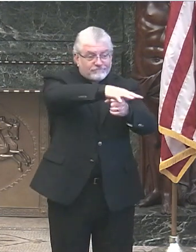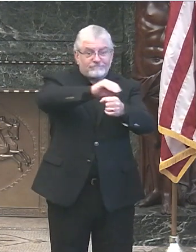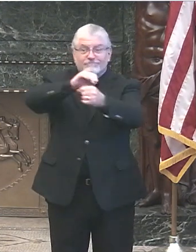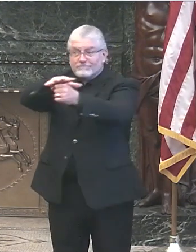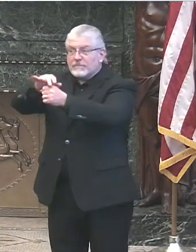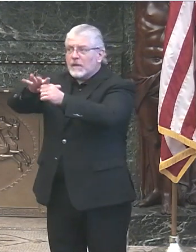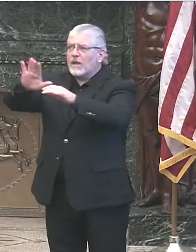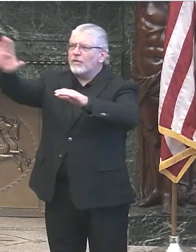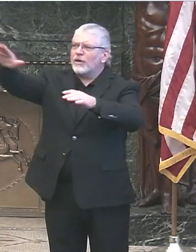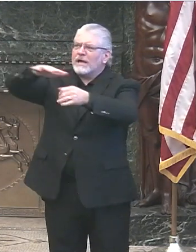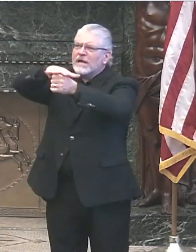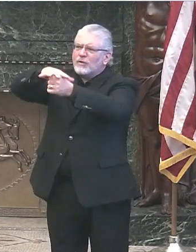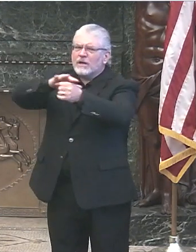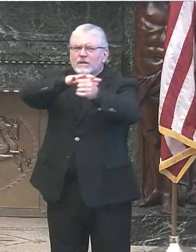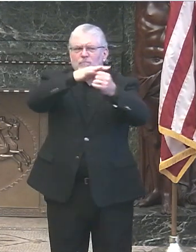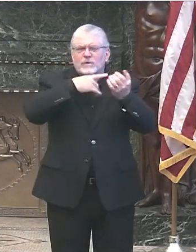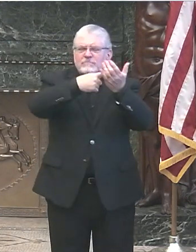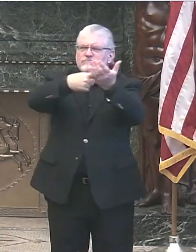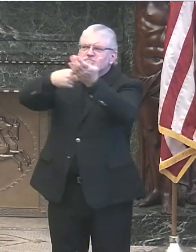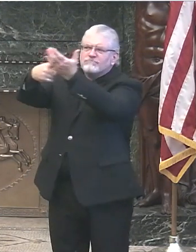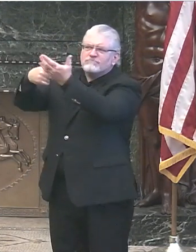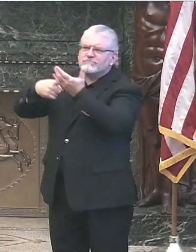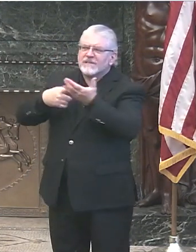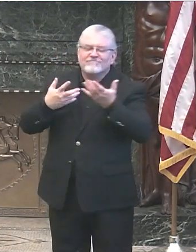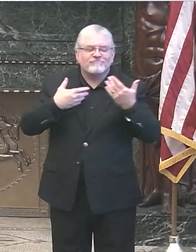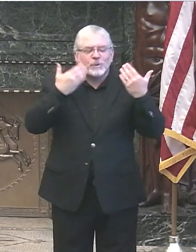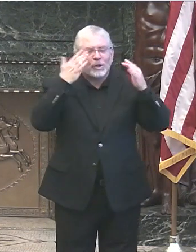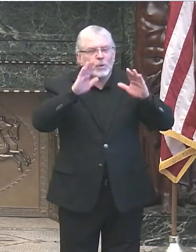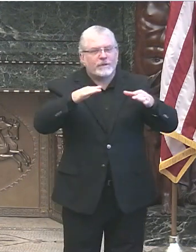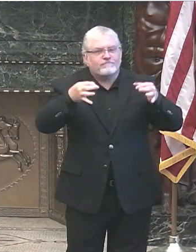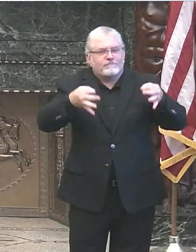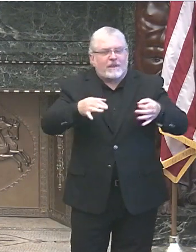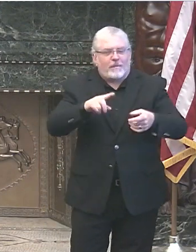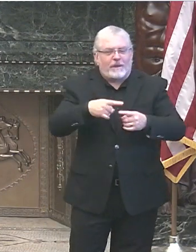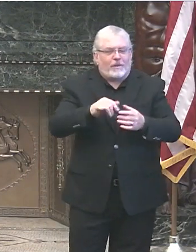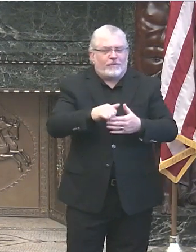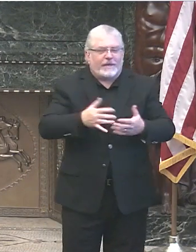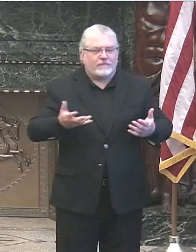Anything else, Mike? No, I think that's it. Okay.